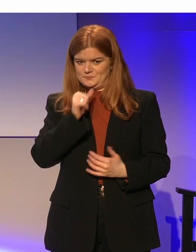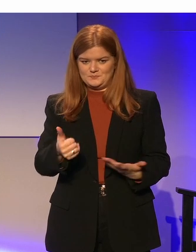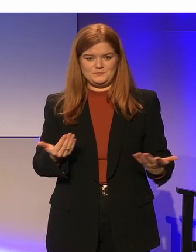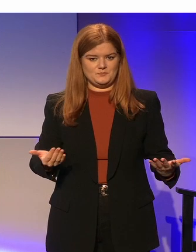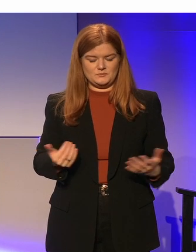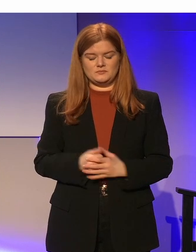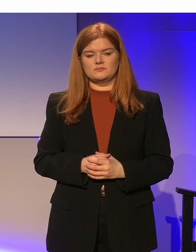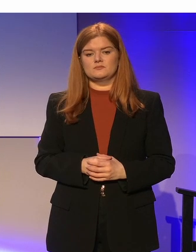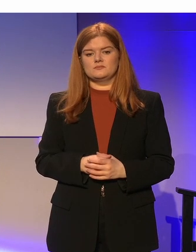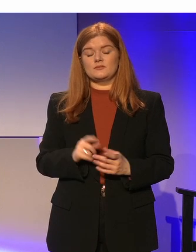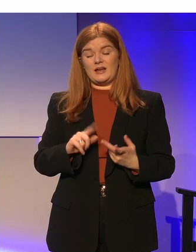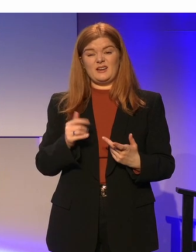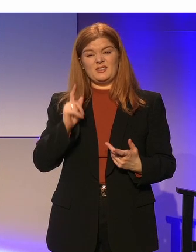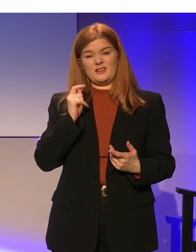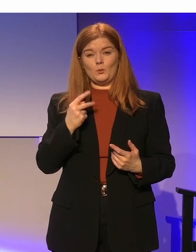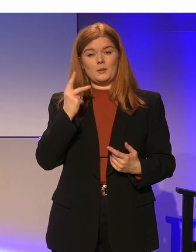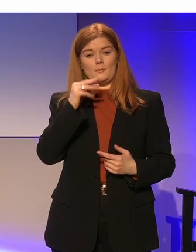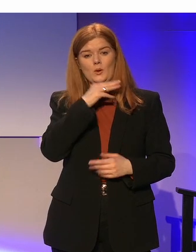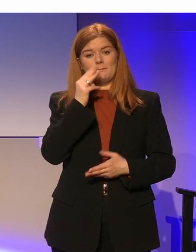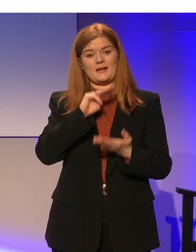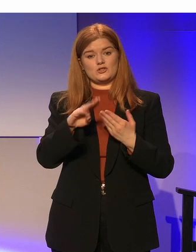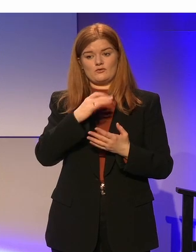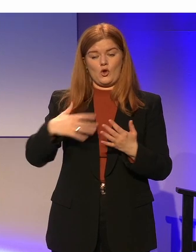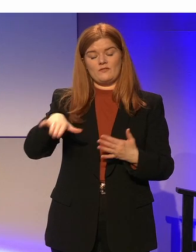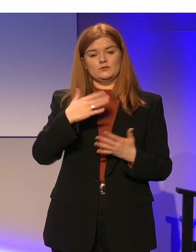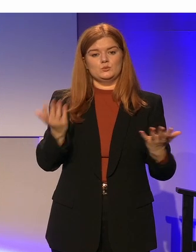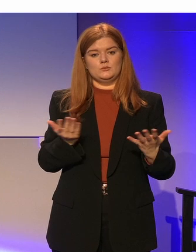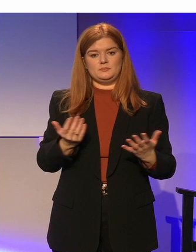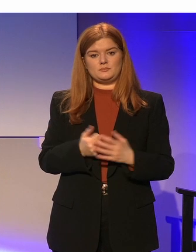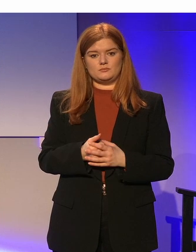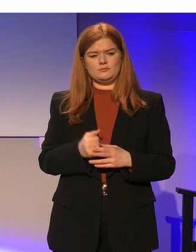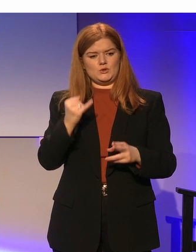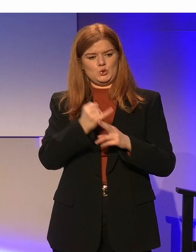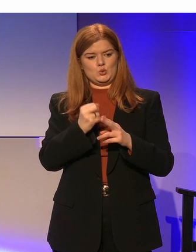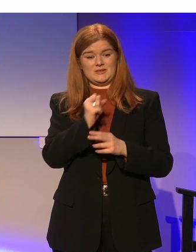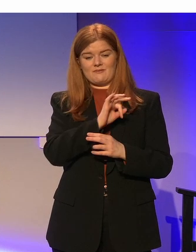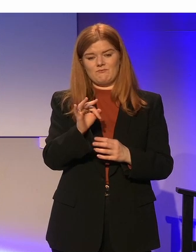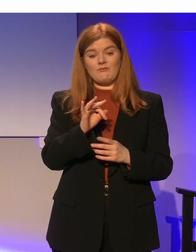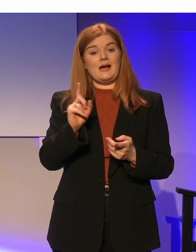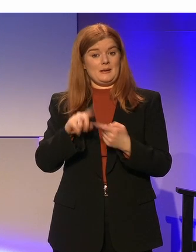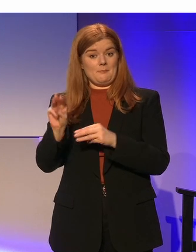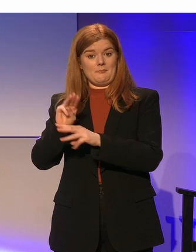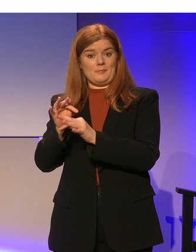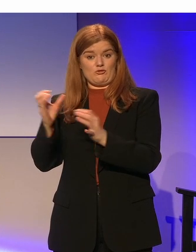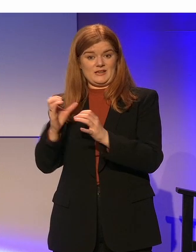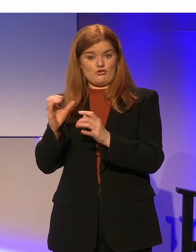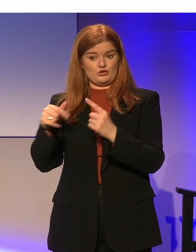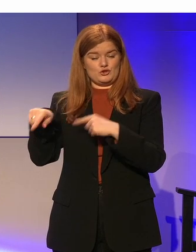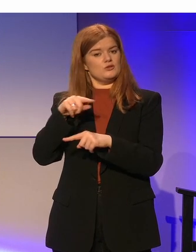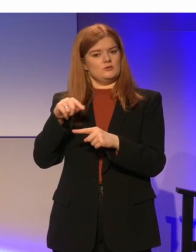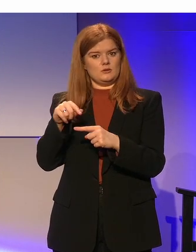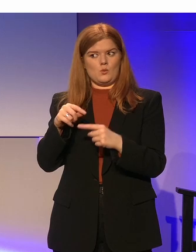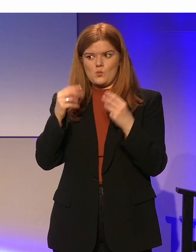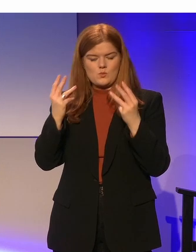relationships. And I think a really important message for all of us is that school staff and parent carers